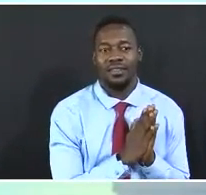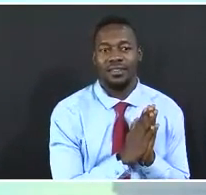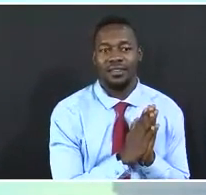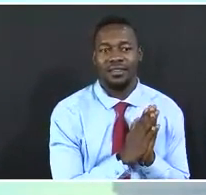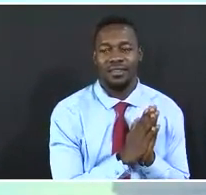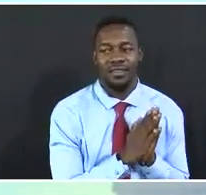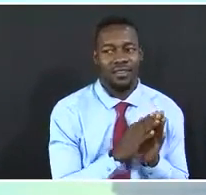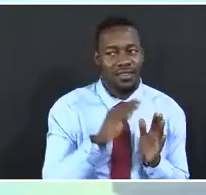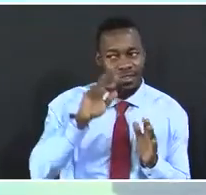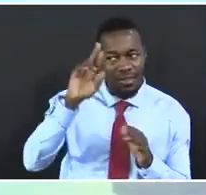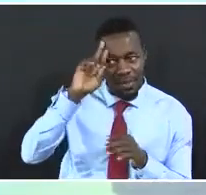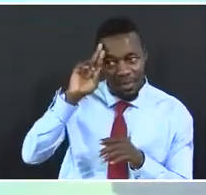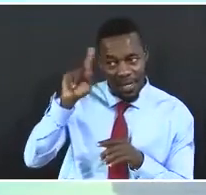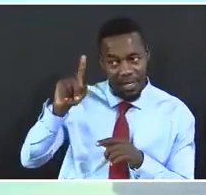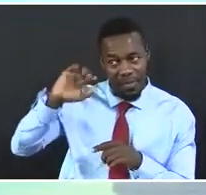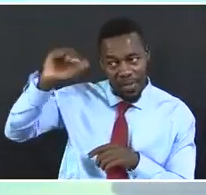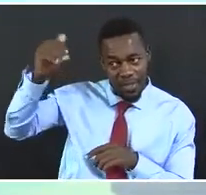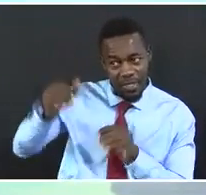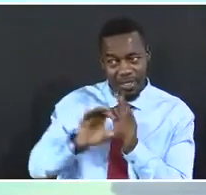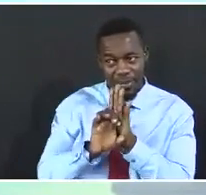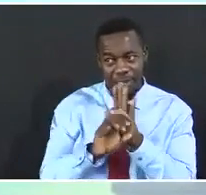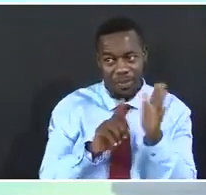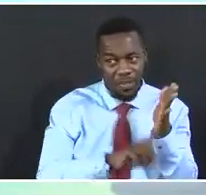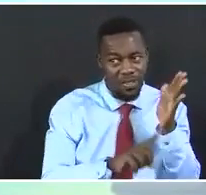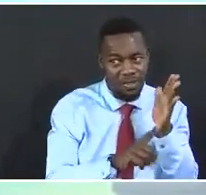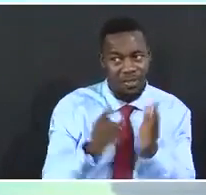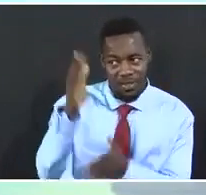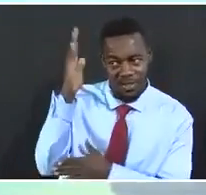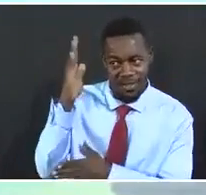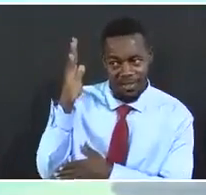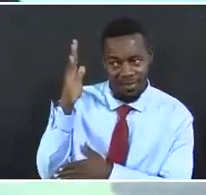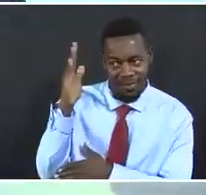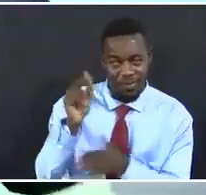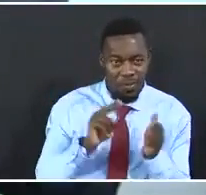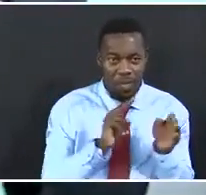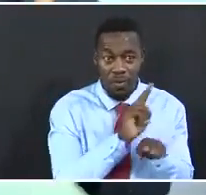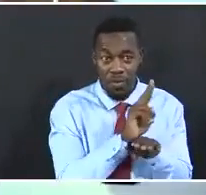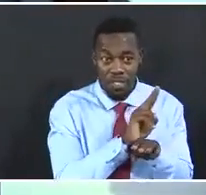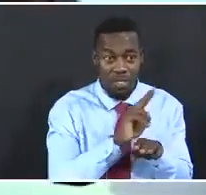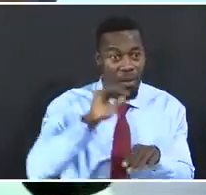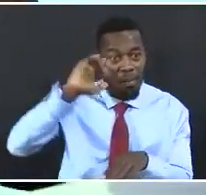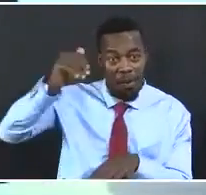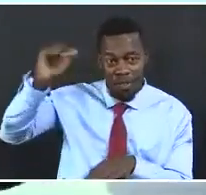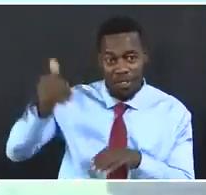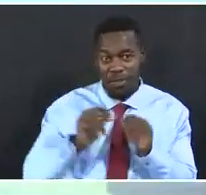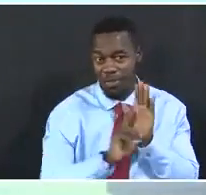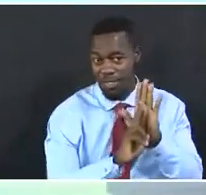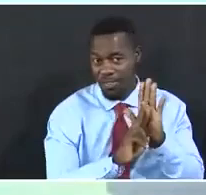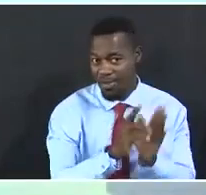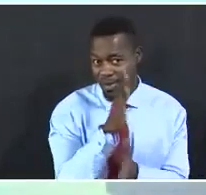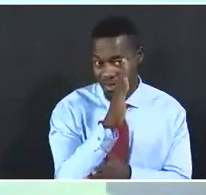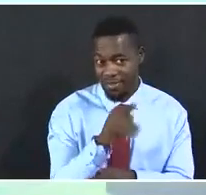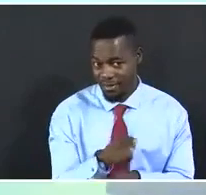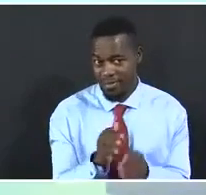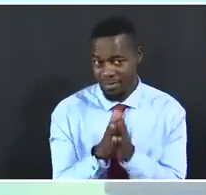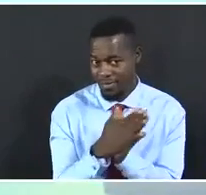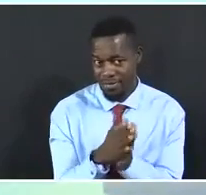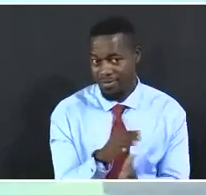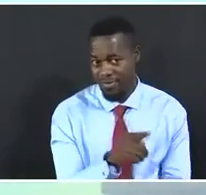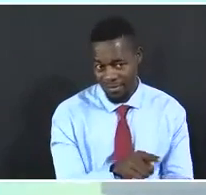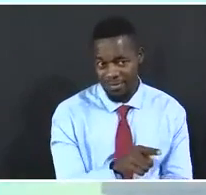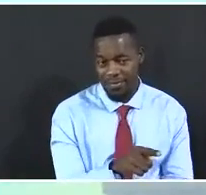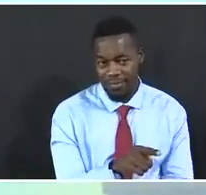Which, as the Bible says, is a holy place. So there are some people who may have difficulty. And that's what this